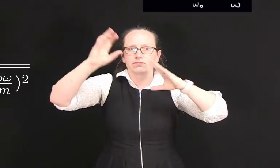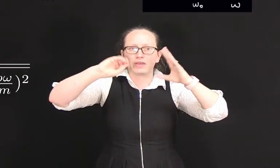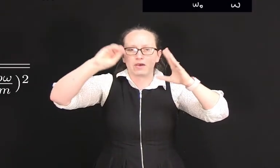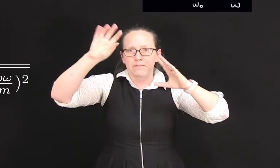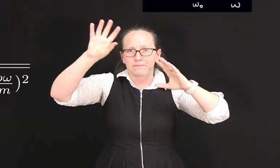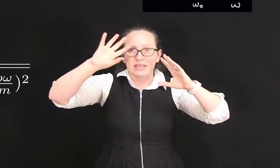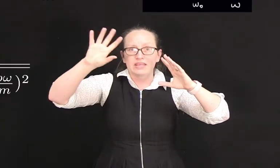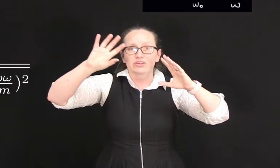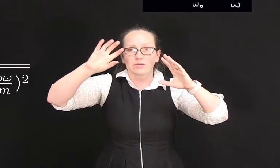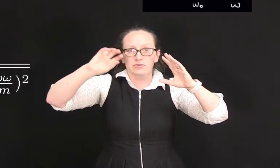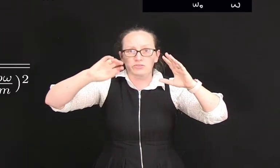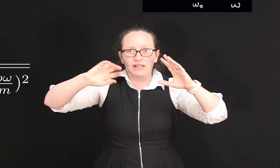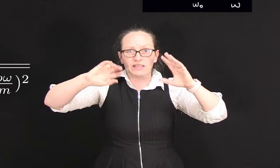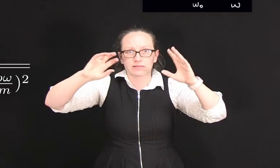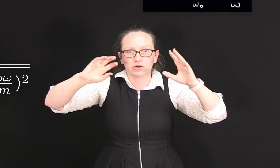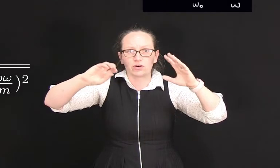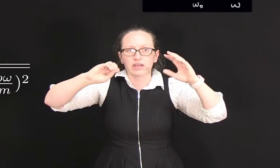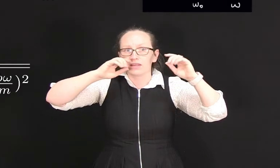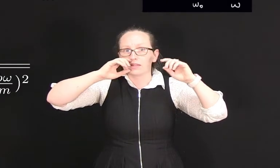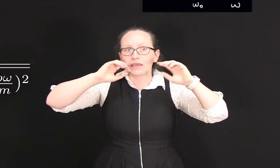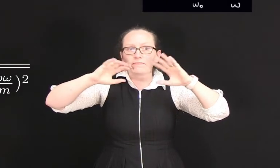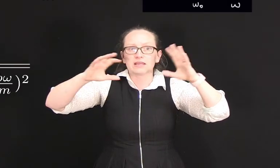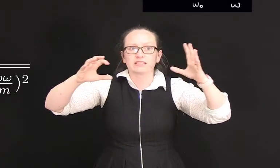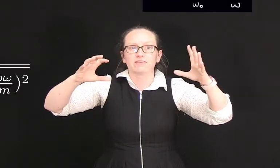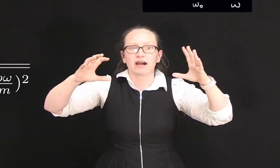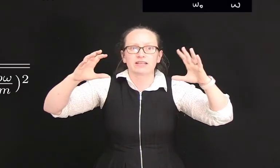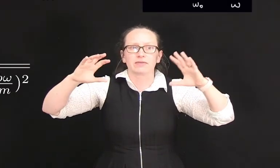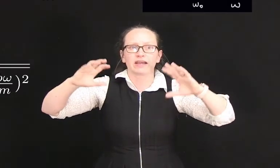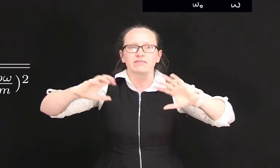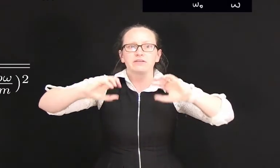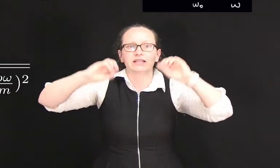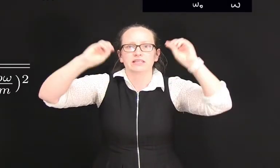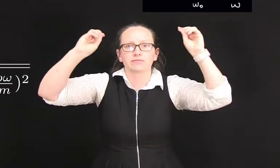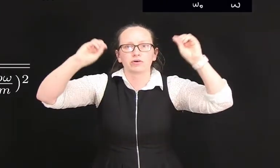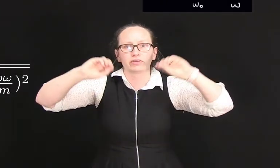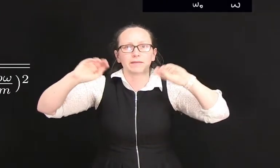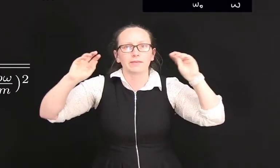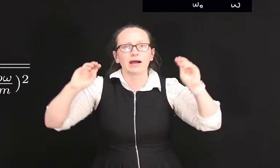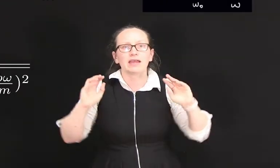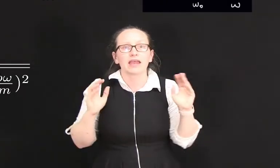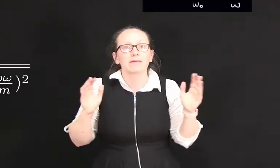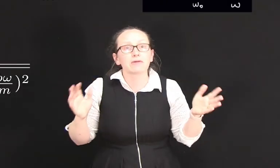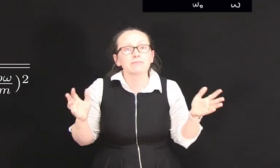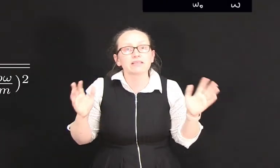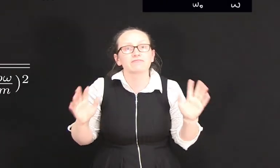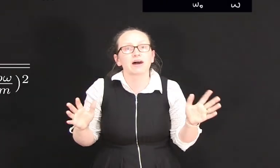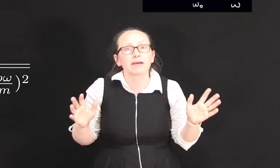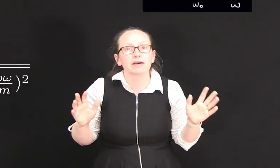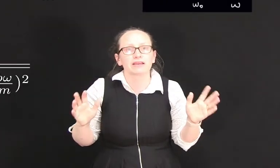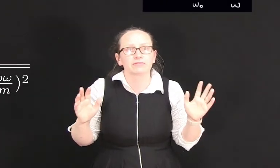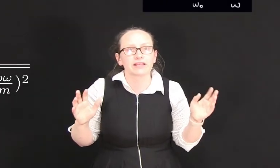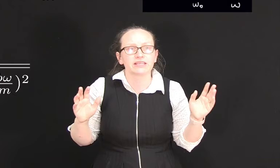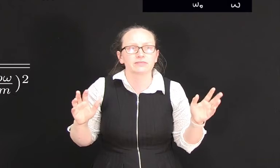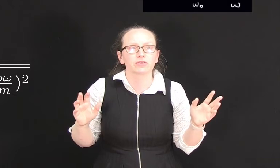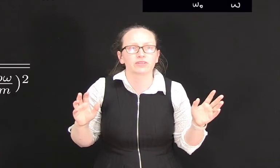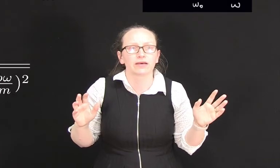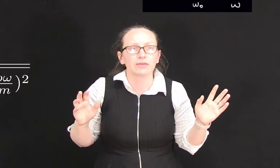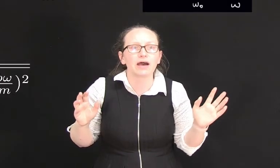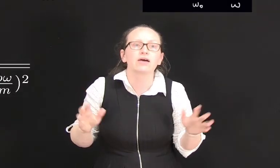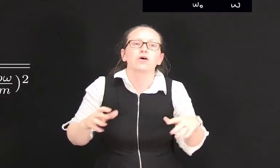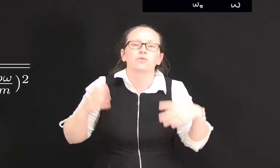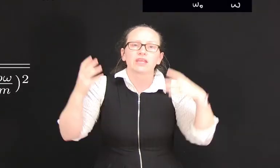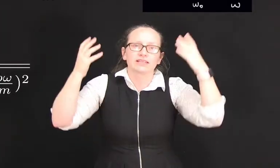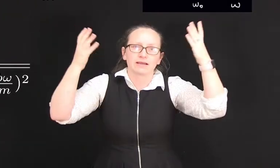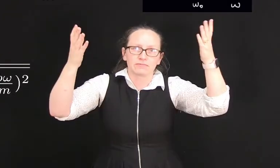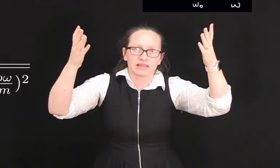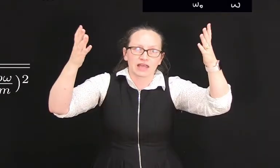so the B term was really small, then we're dividing by a really small number, and when we divide by a really small